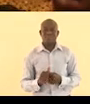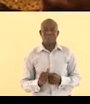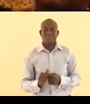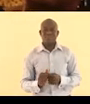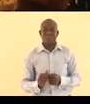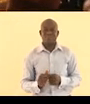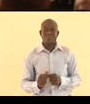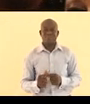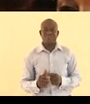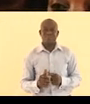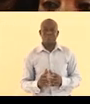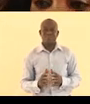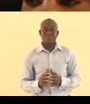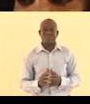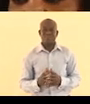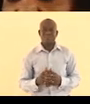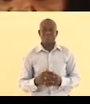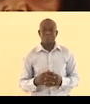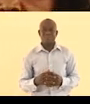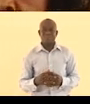Meaning that there are those over 100.